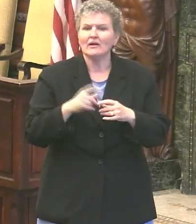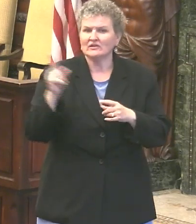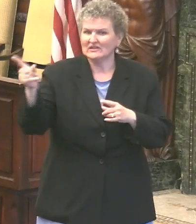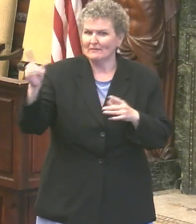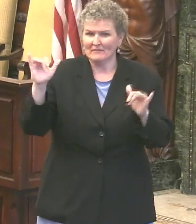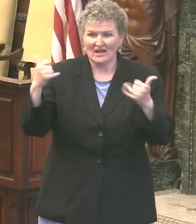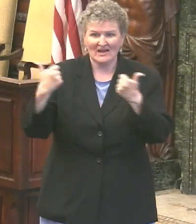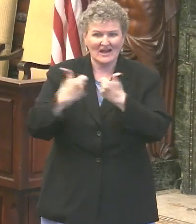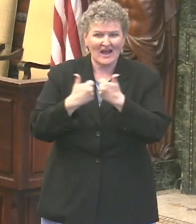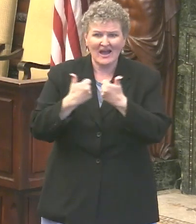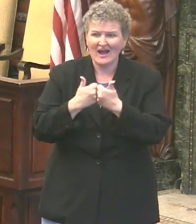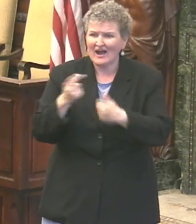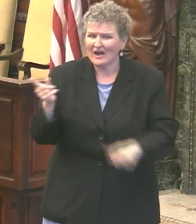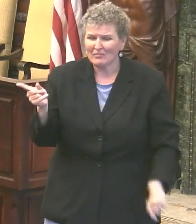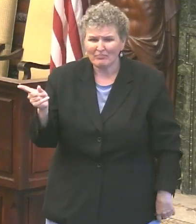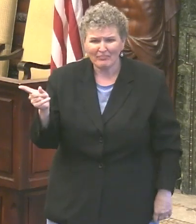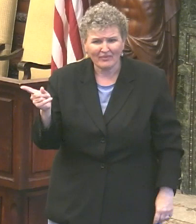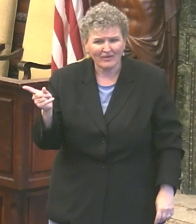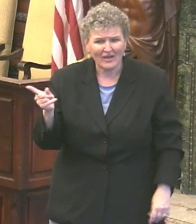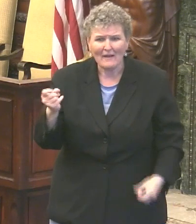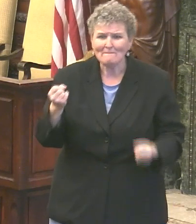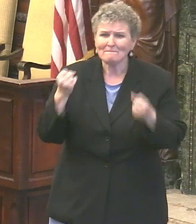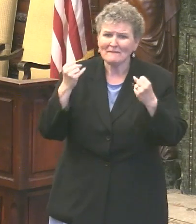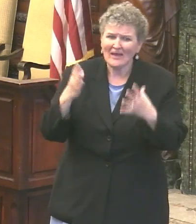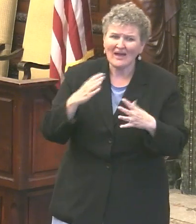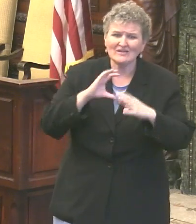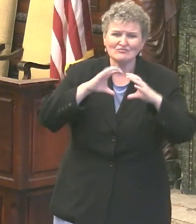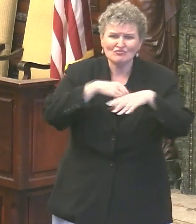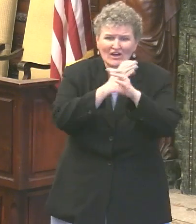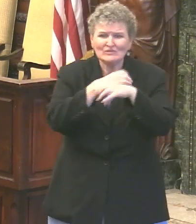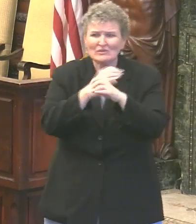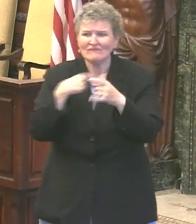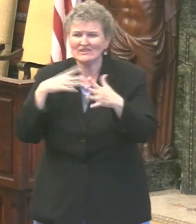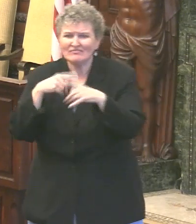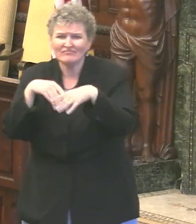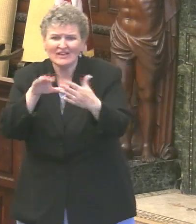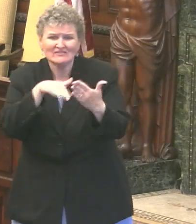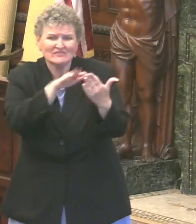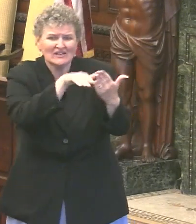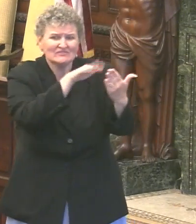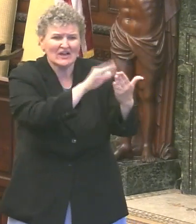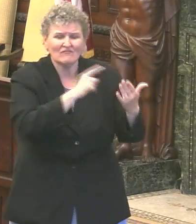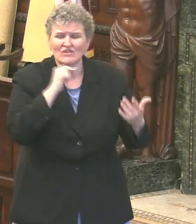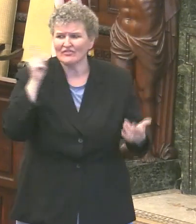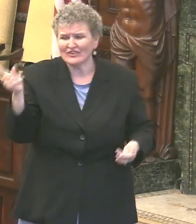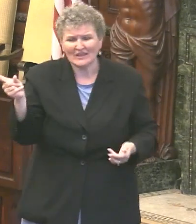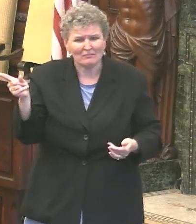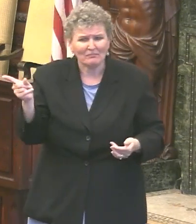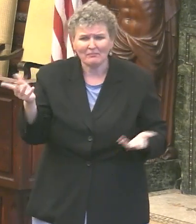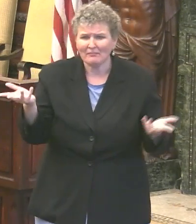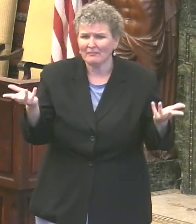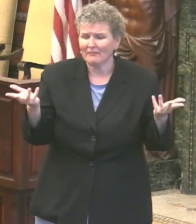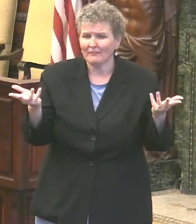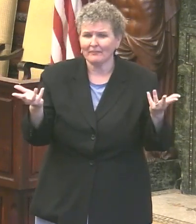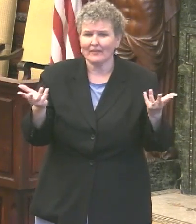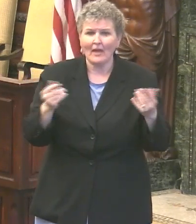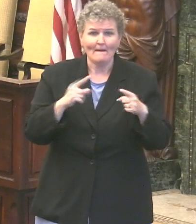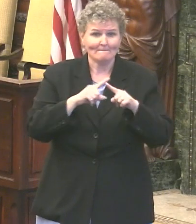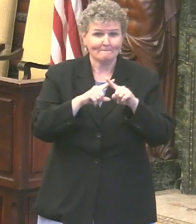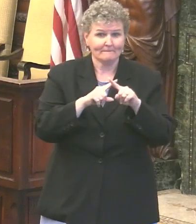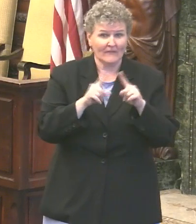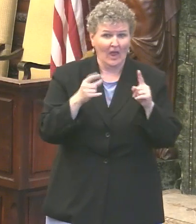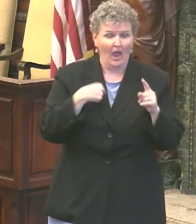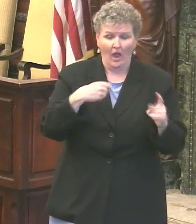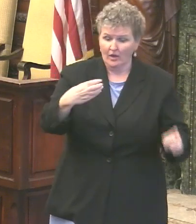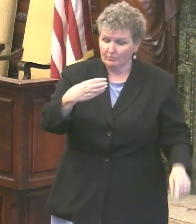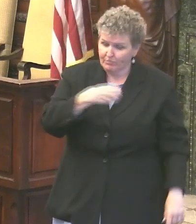attention away from the many crises that are facing this nation, and we'll oppose it with everything we have.